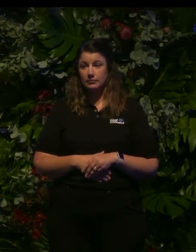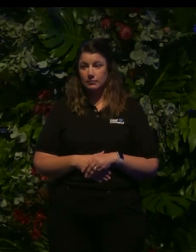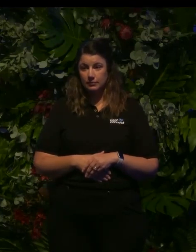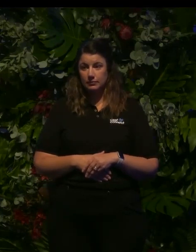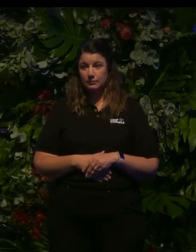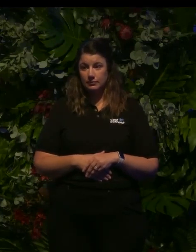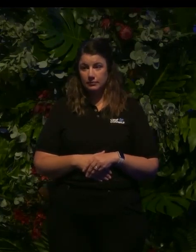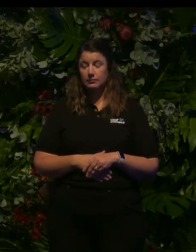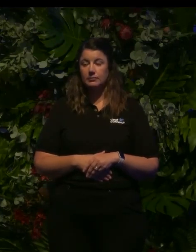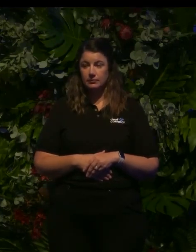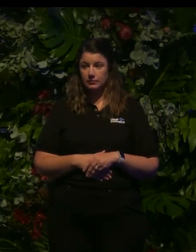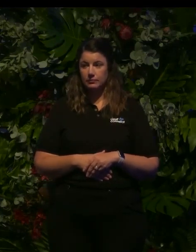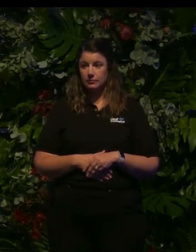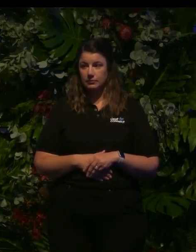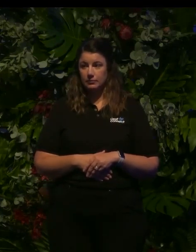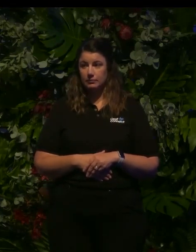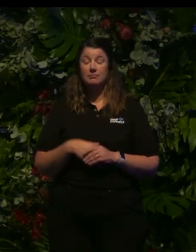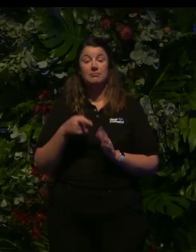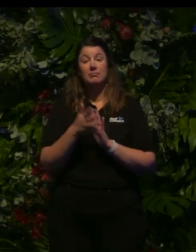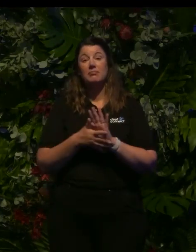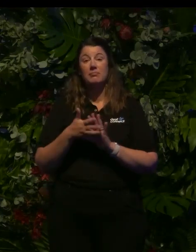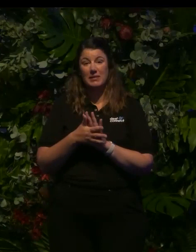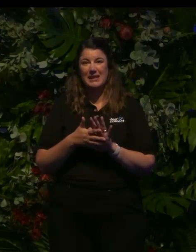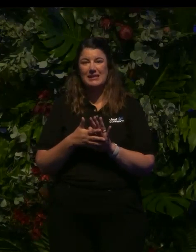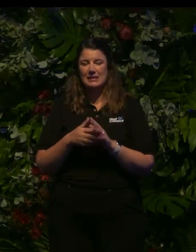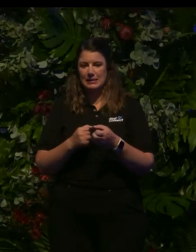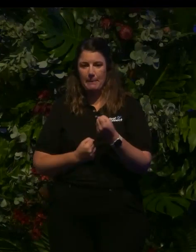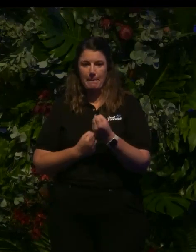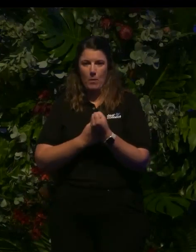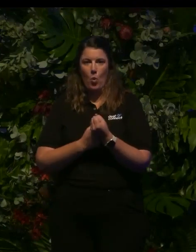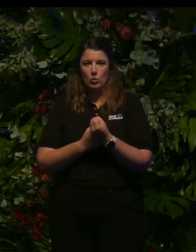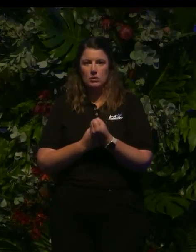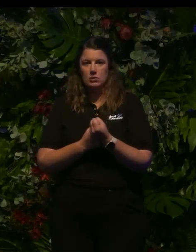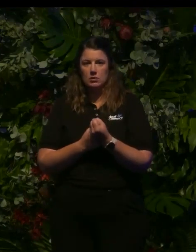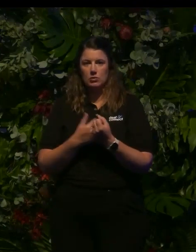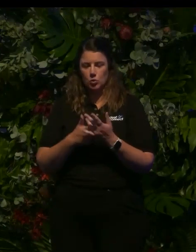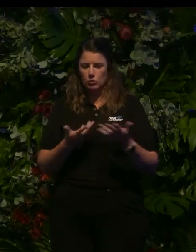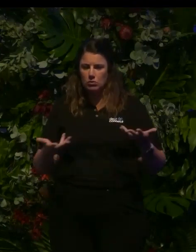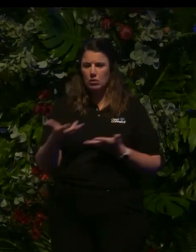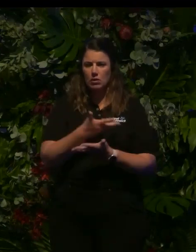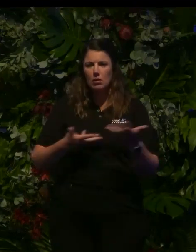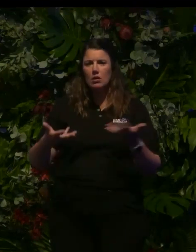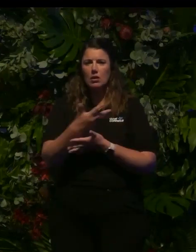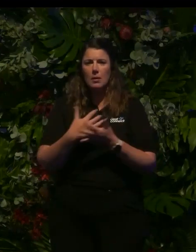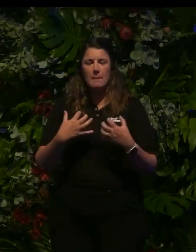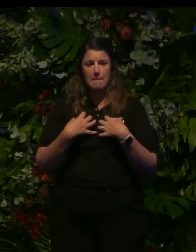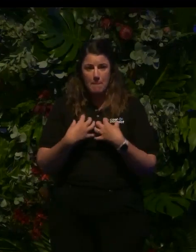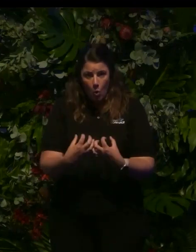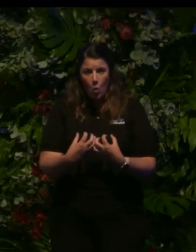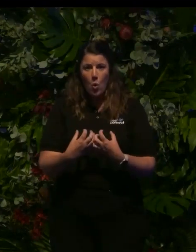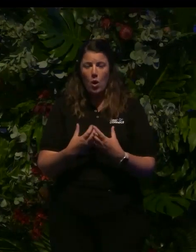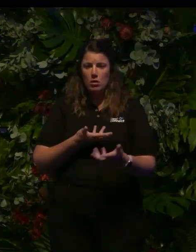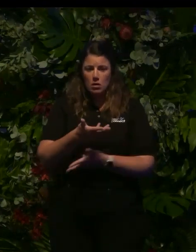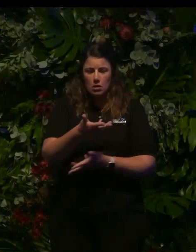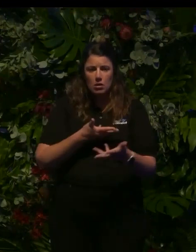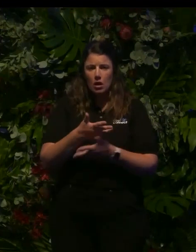that lead to the strength that meeting each other, discuss each